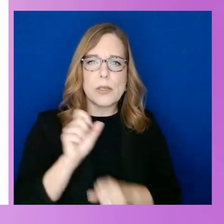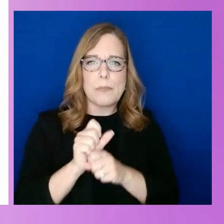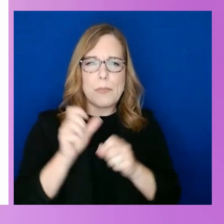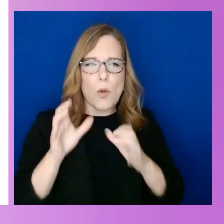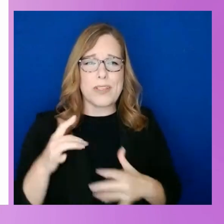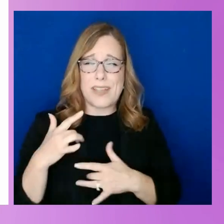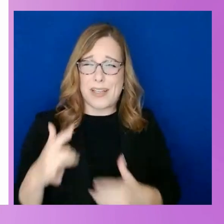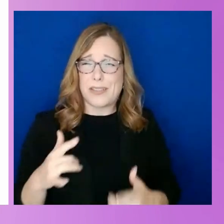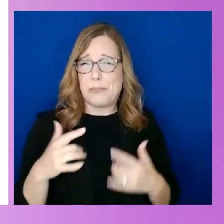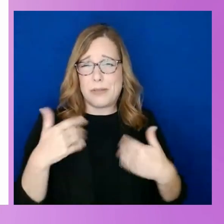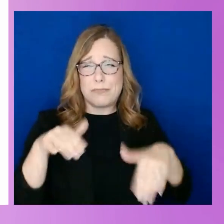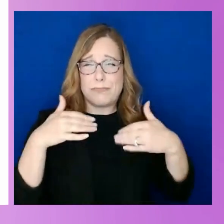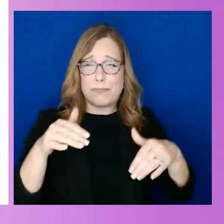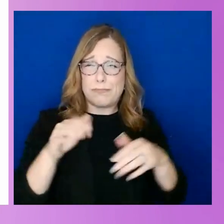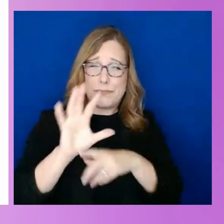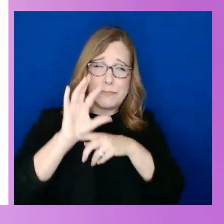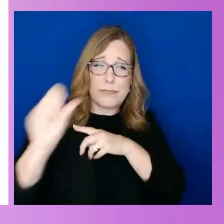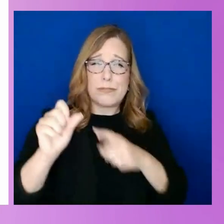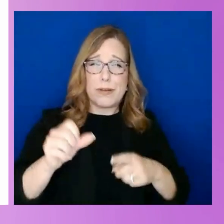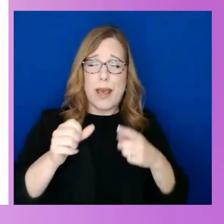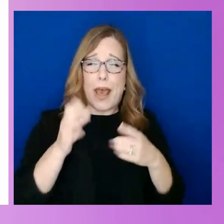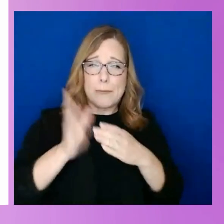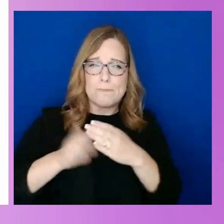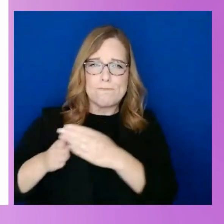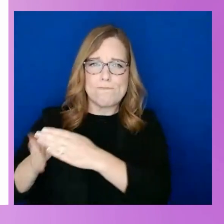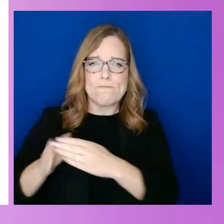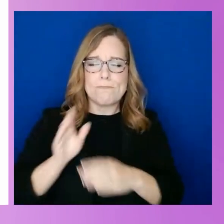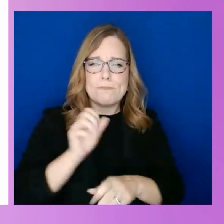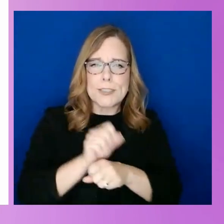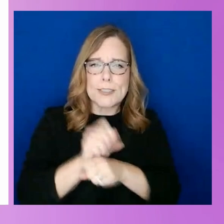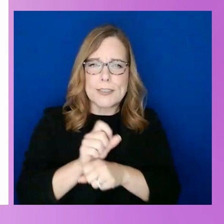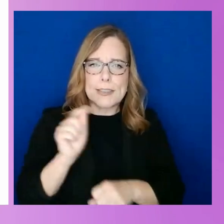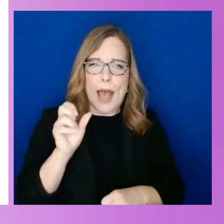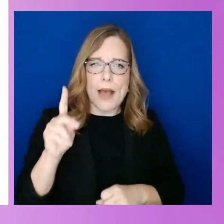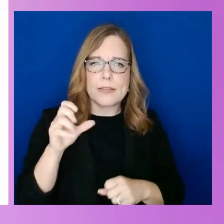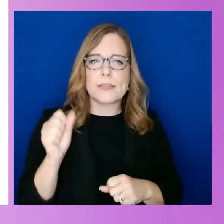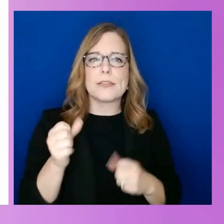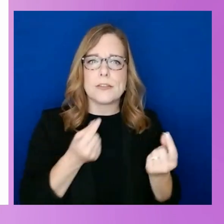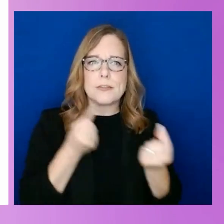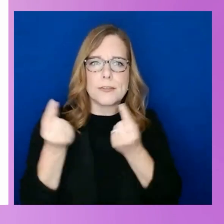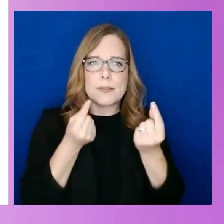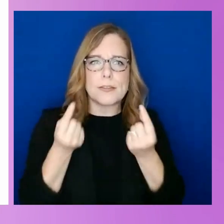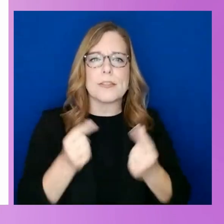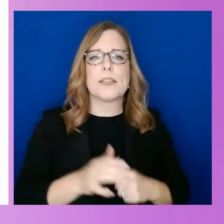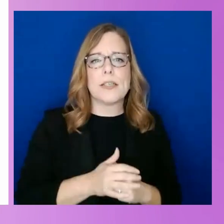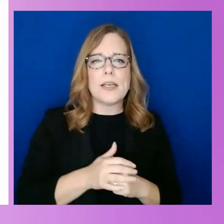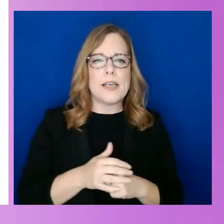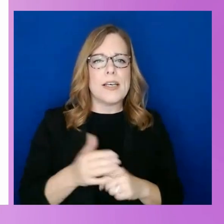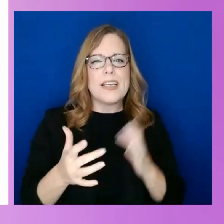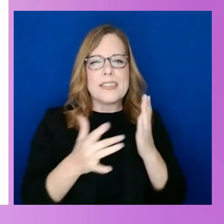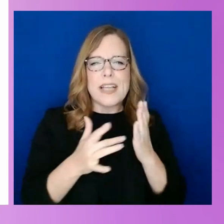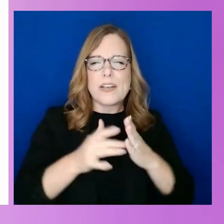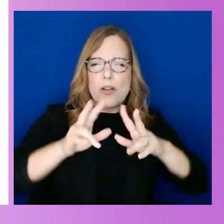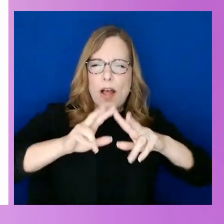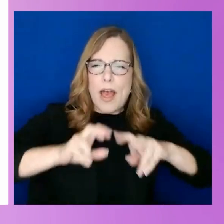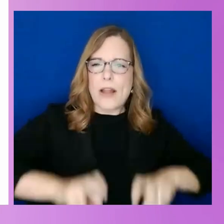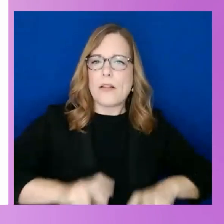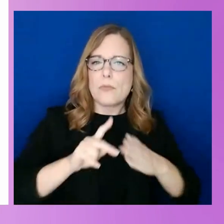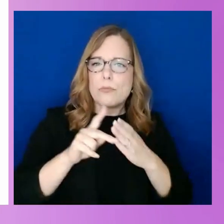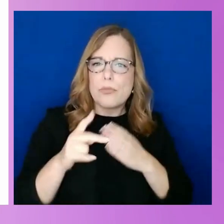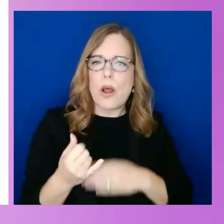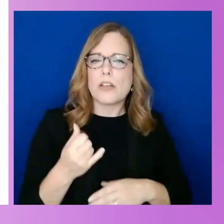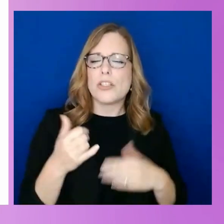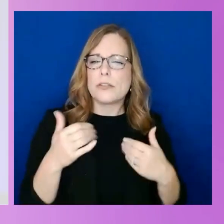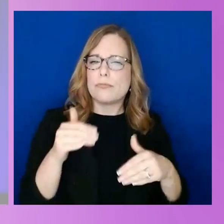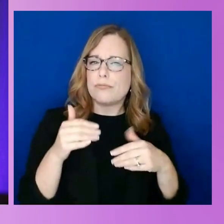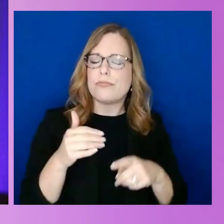Those with autism not only have exceptional memory, but they tend to be really great at fine detail processing.